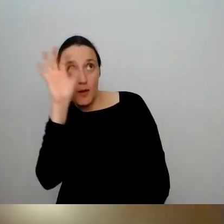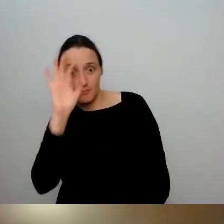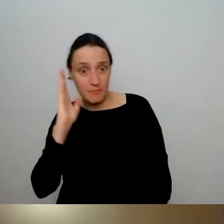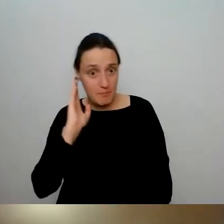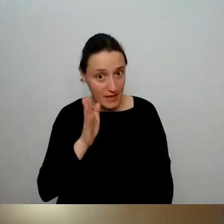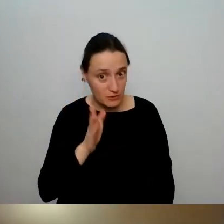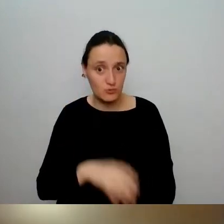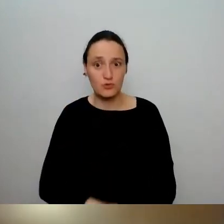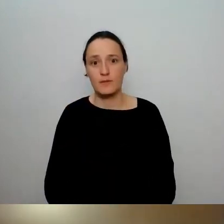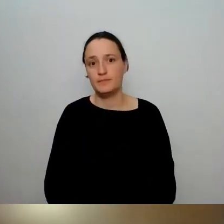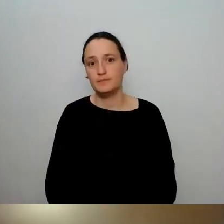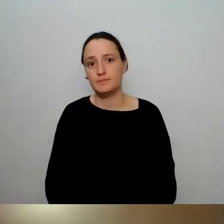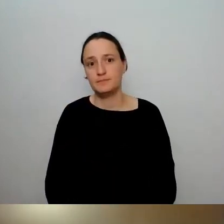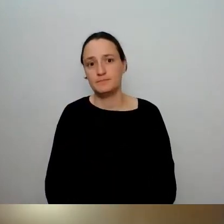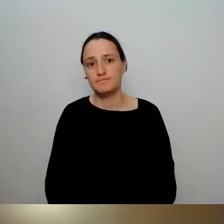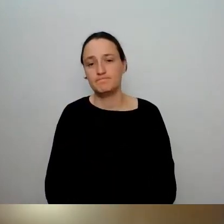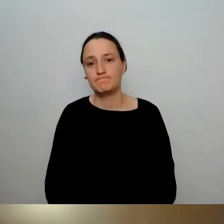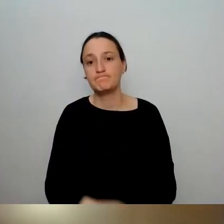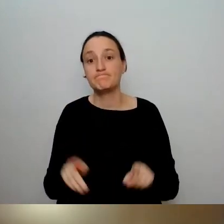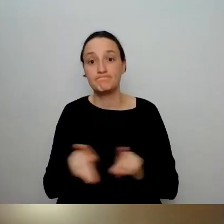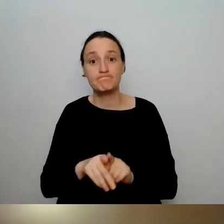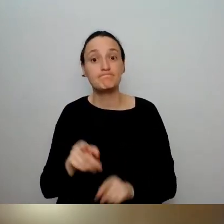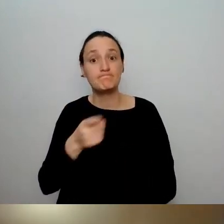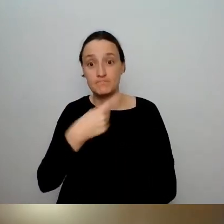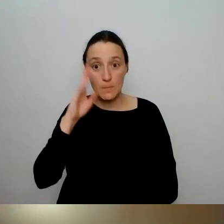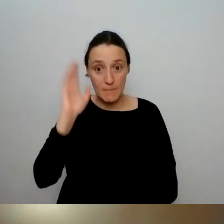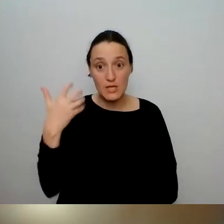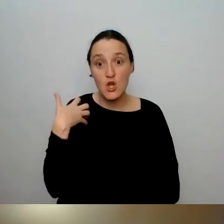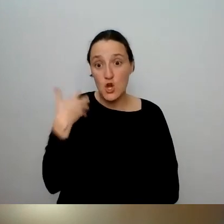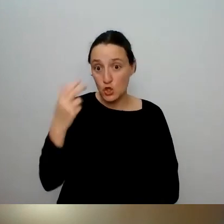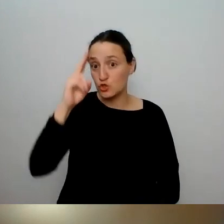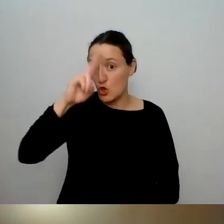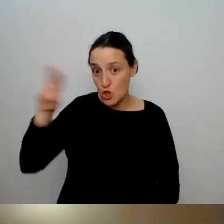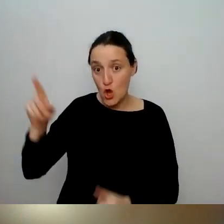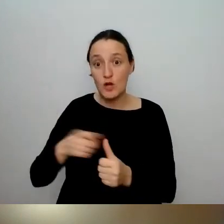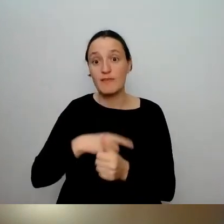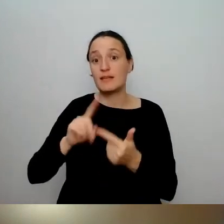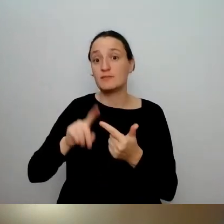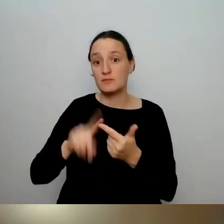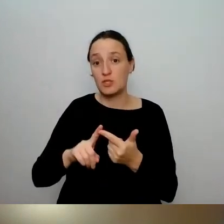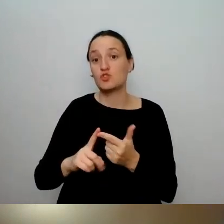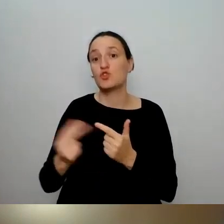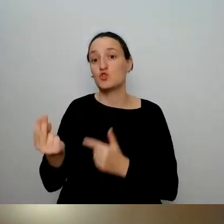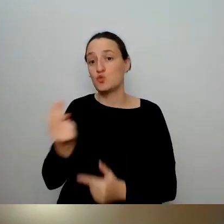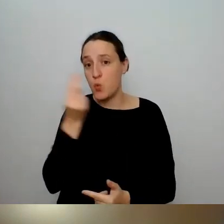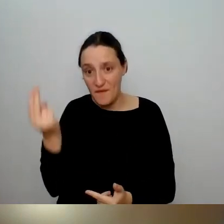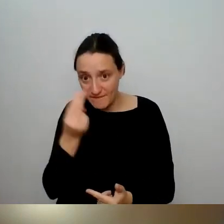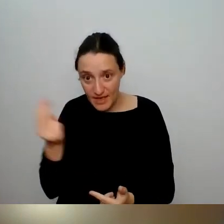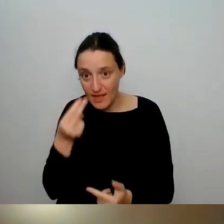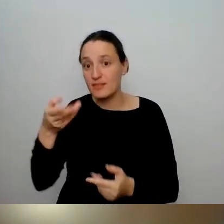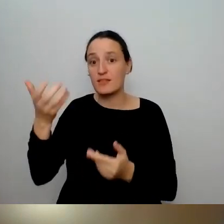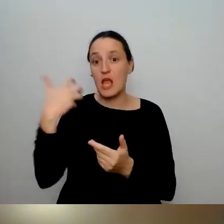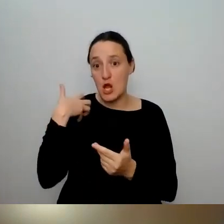things. We also will have some guests from Norway and Slovenia, and Stian